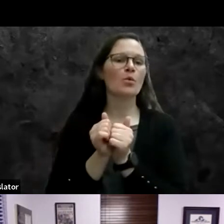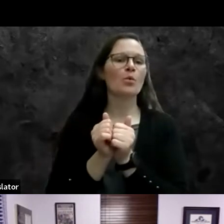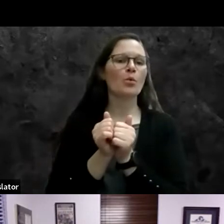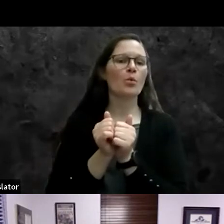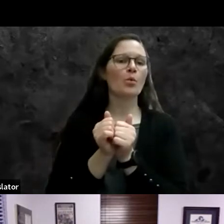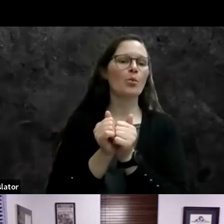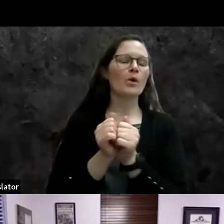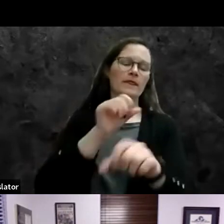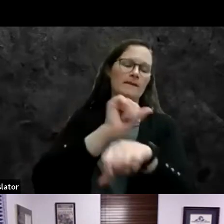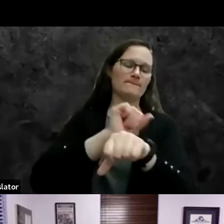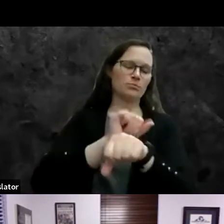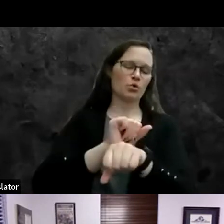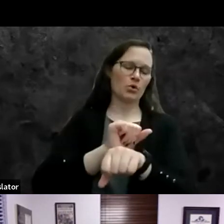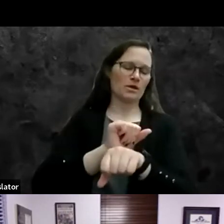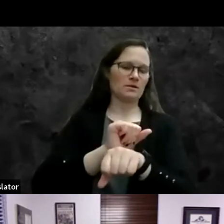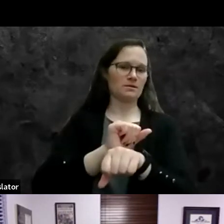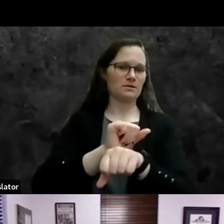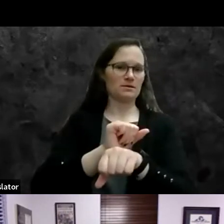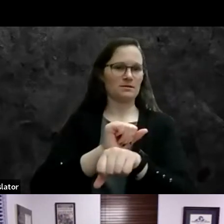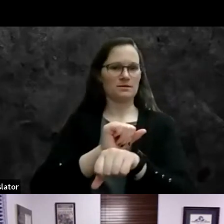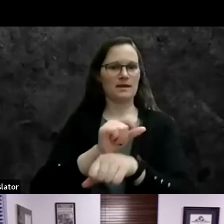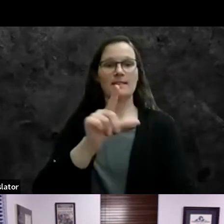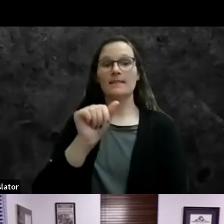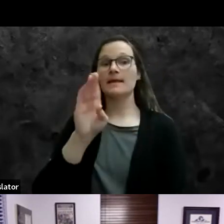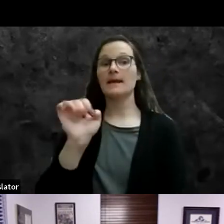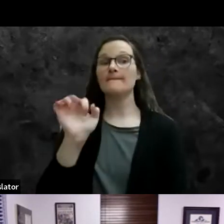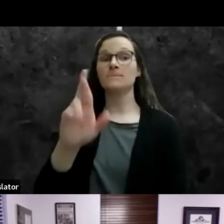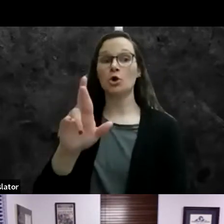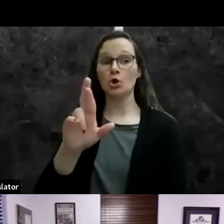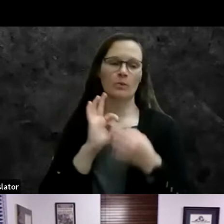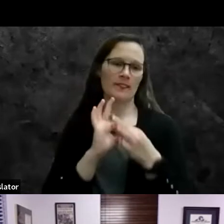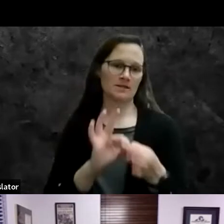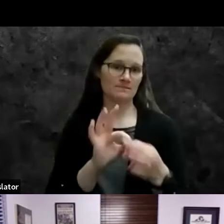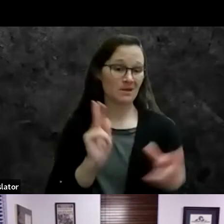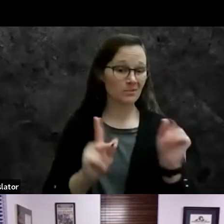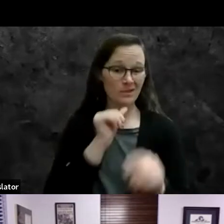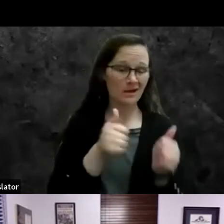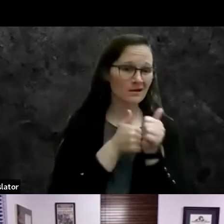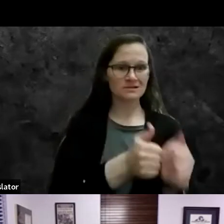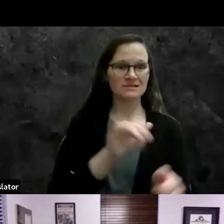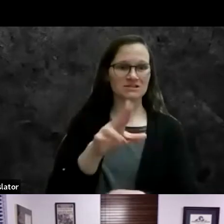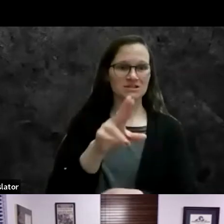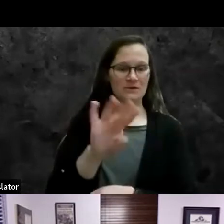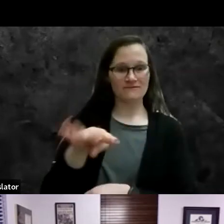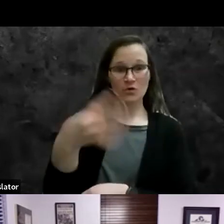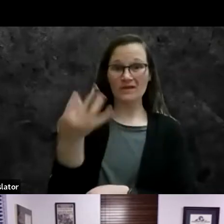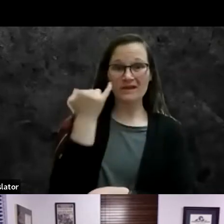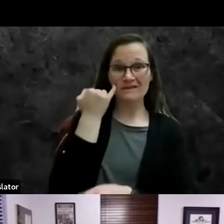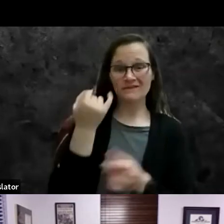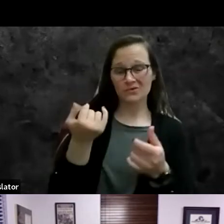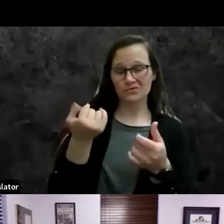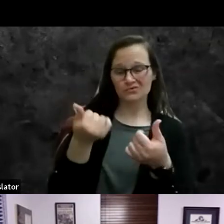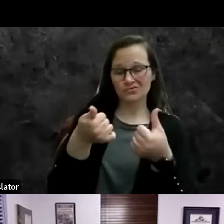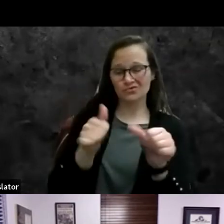relations. Just note, people that were non-compliant by January 4th, and if you tried to submit exemption